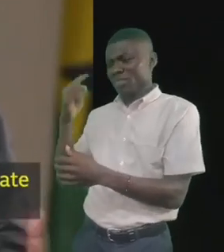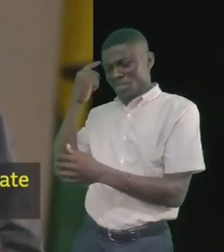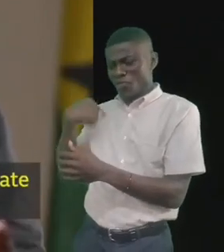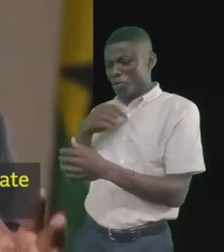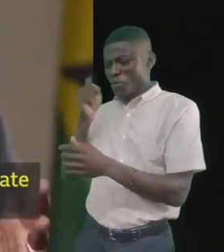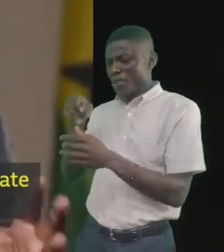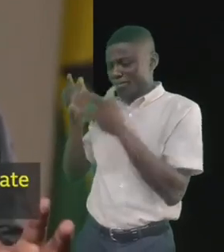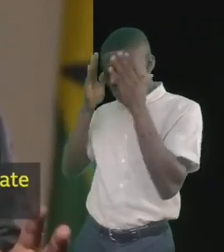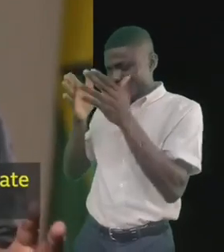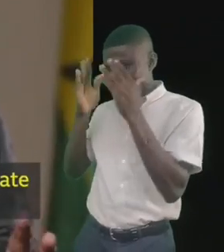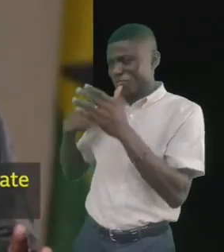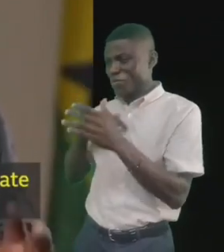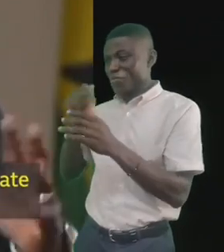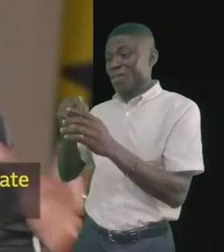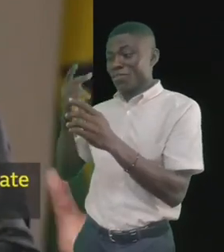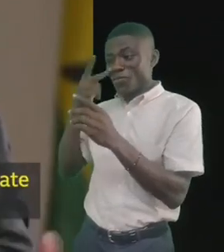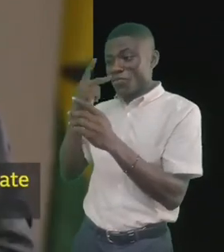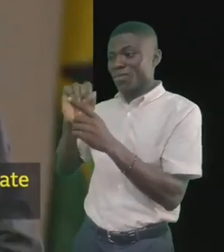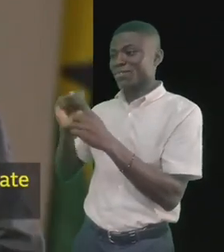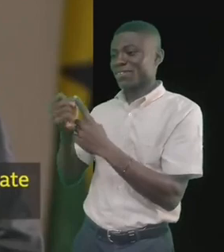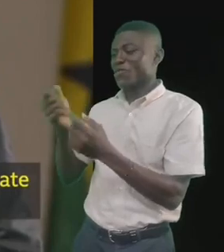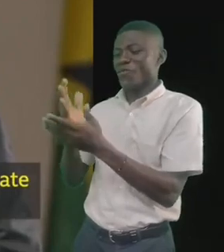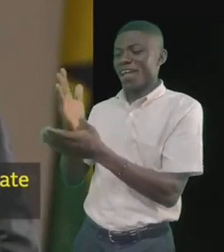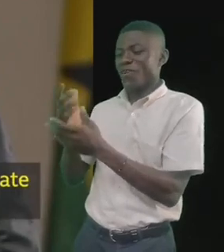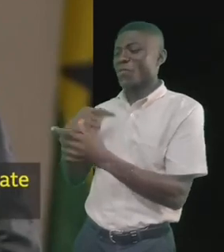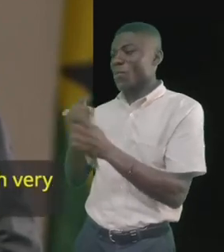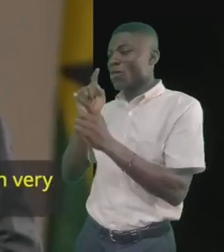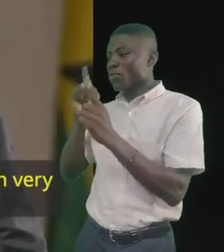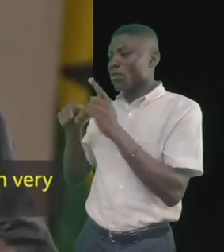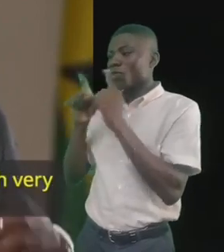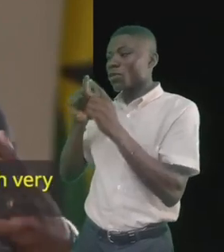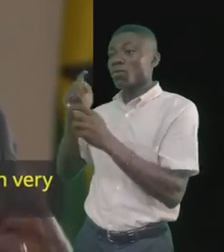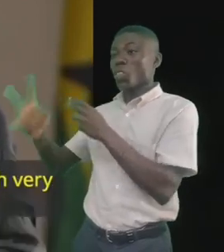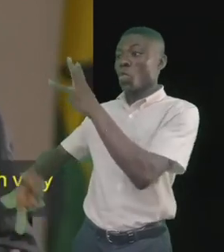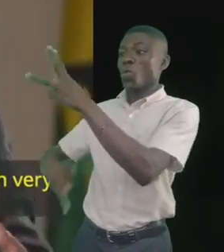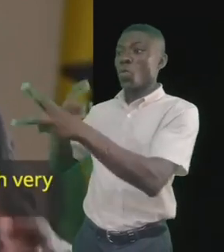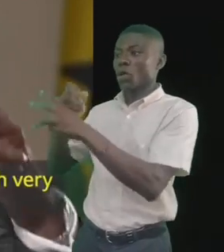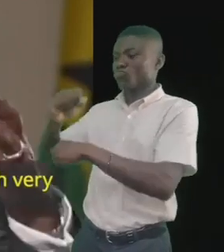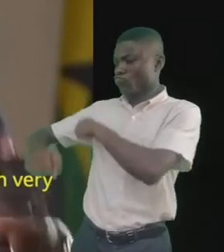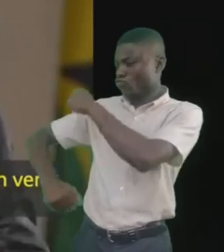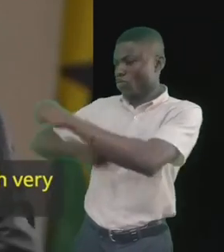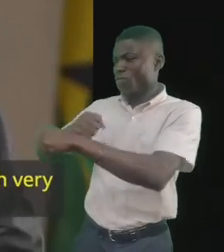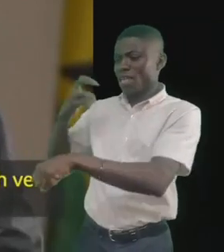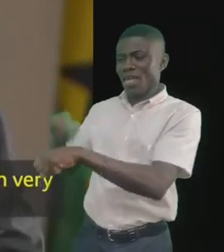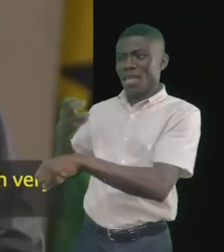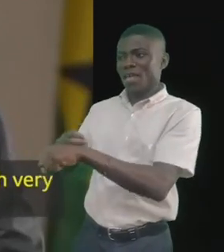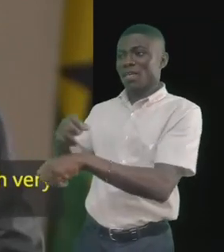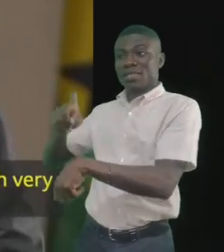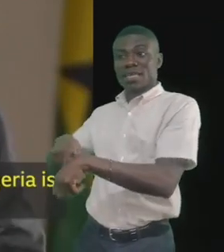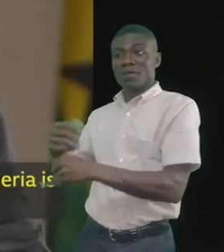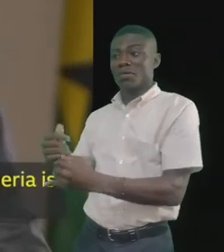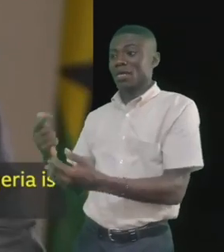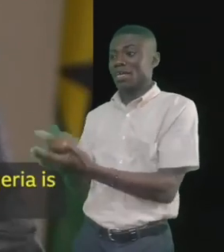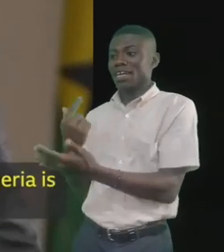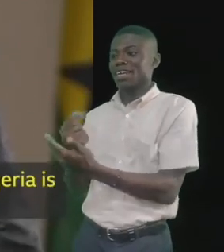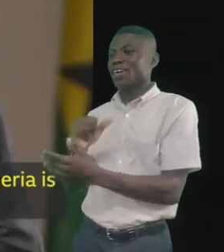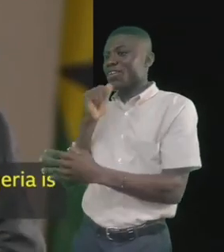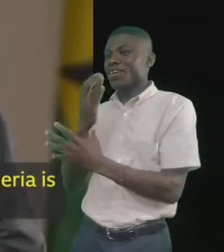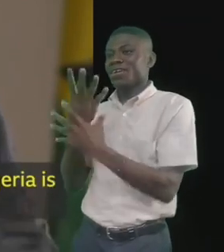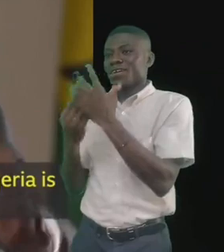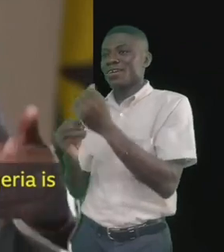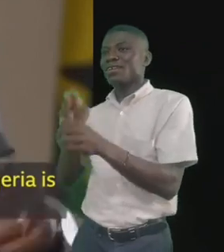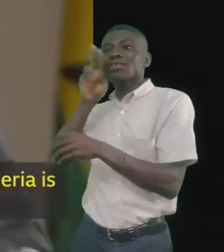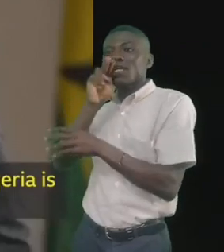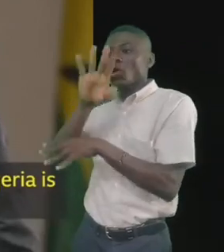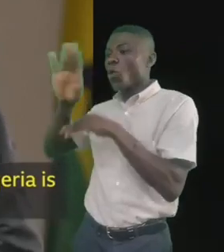Oh, I think let's situate ourselves correctly. The world is going through very difficult times. Ghana is no